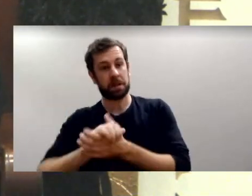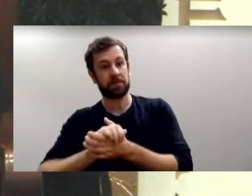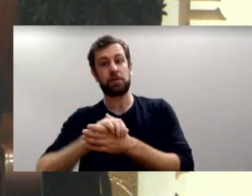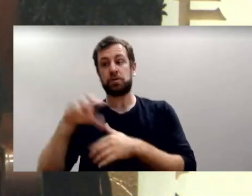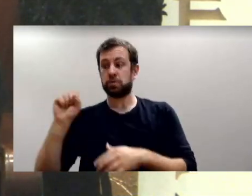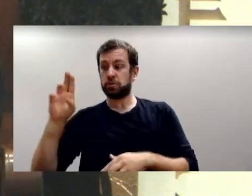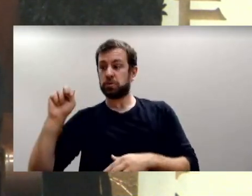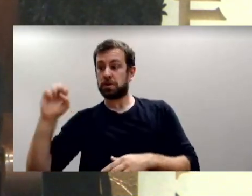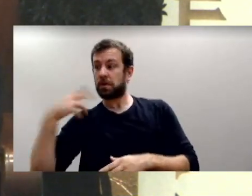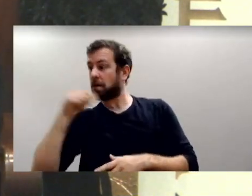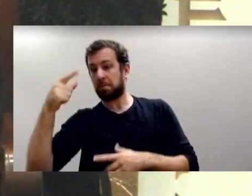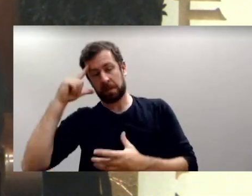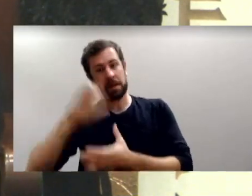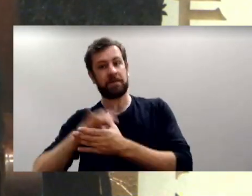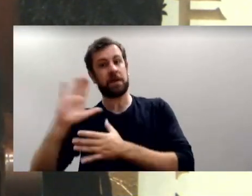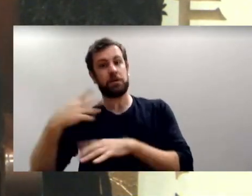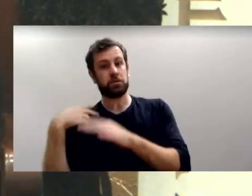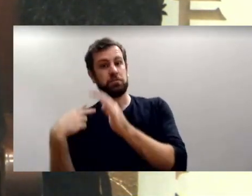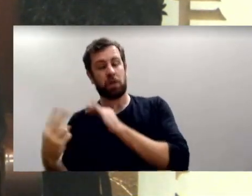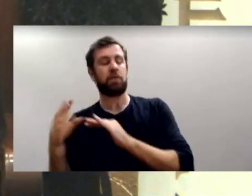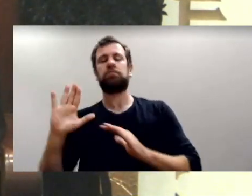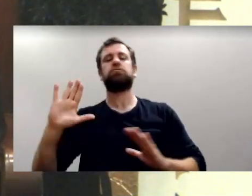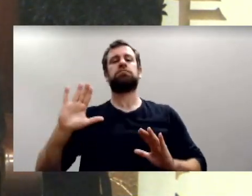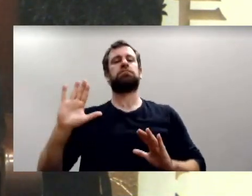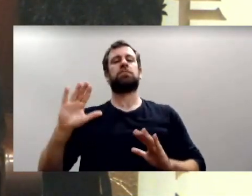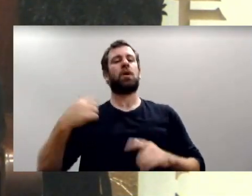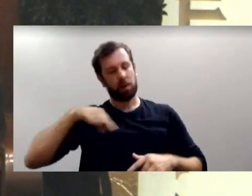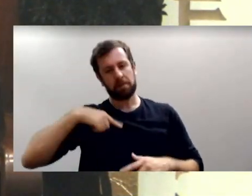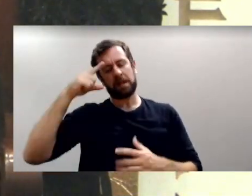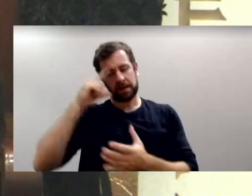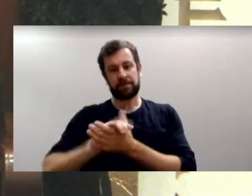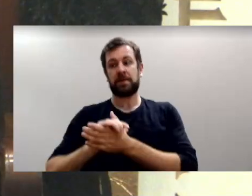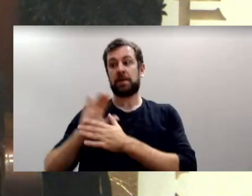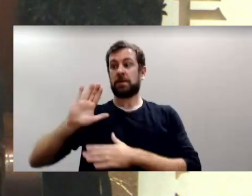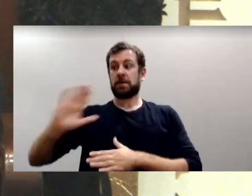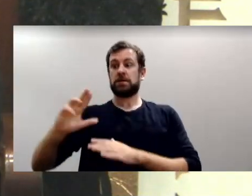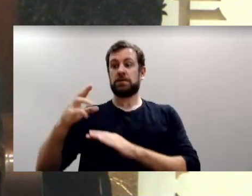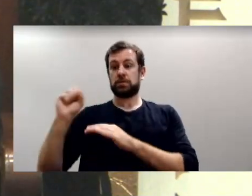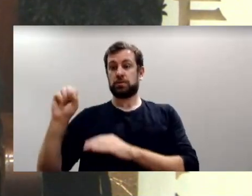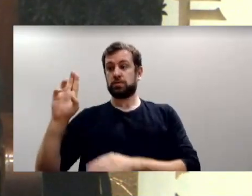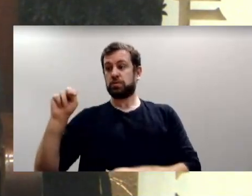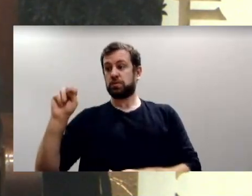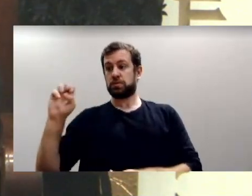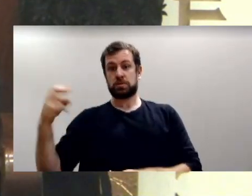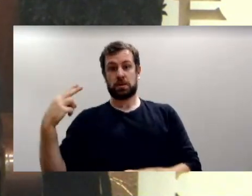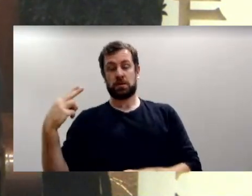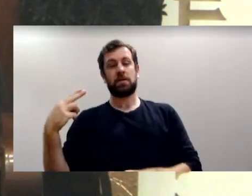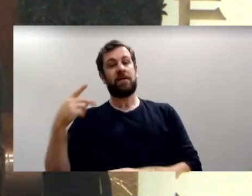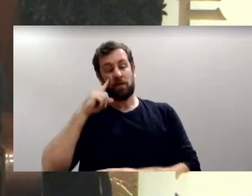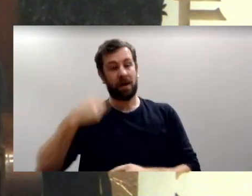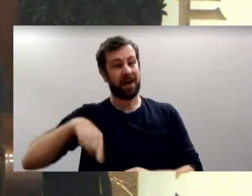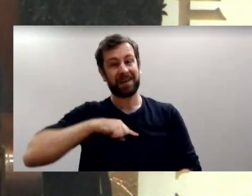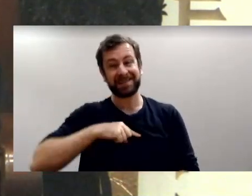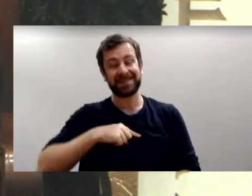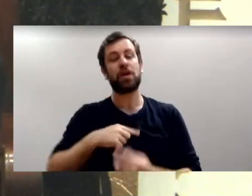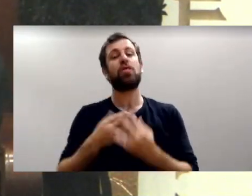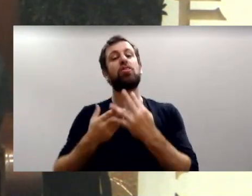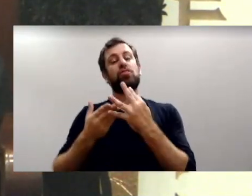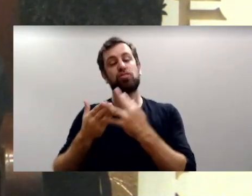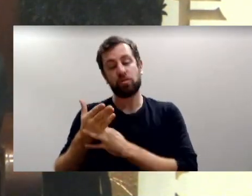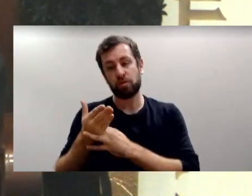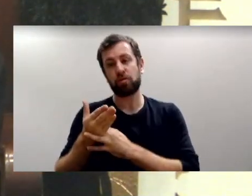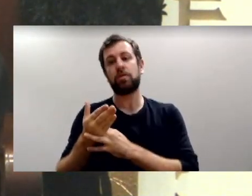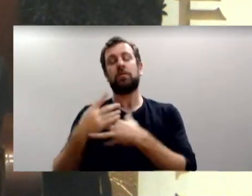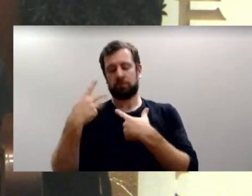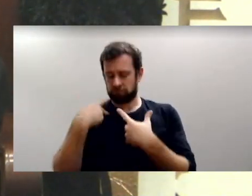Prophet. What we believe is that the Sunnah of the Prophet to us comes through the channel which is